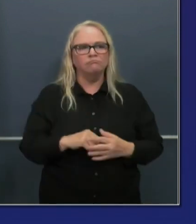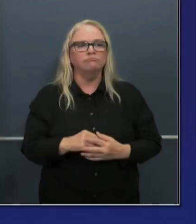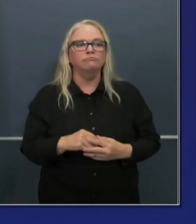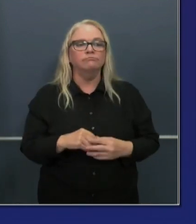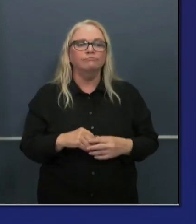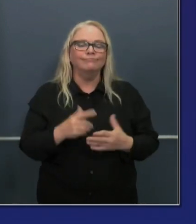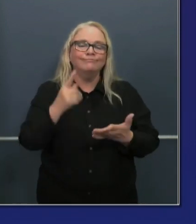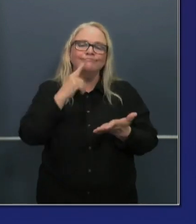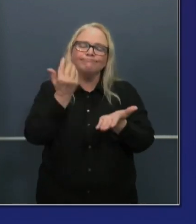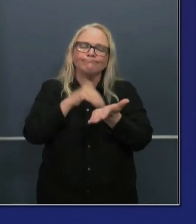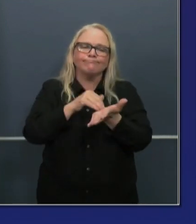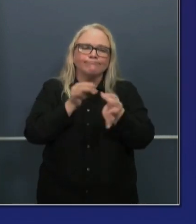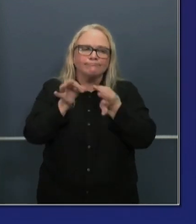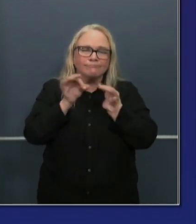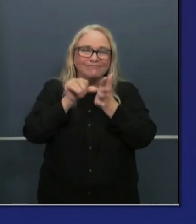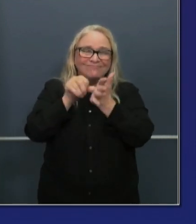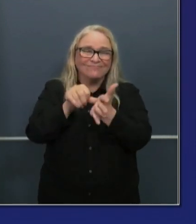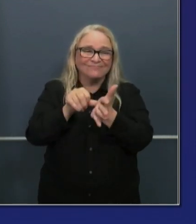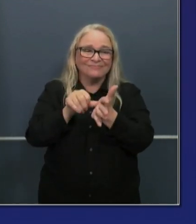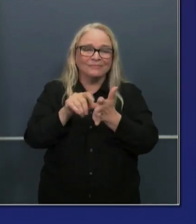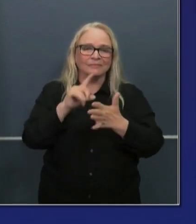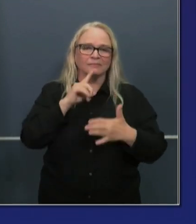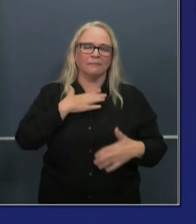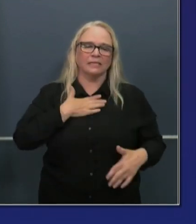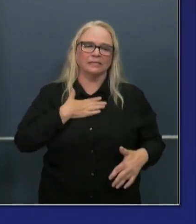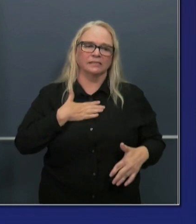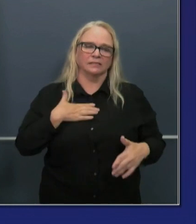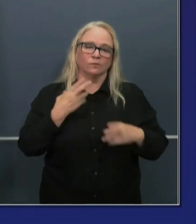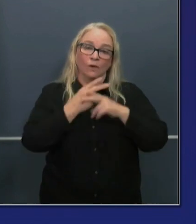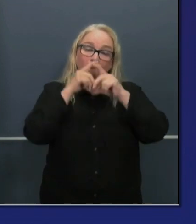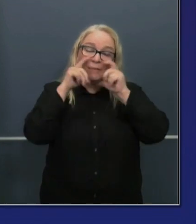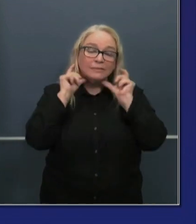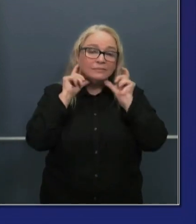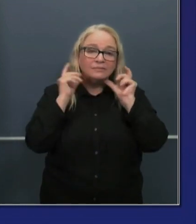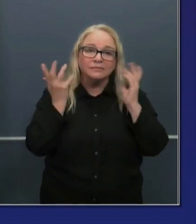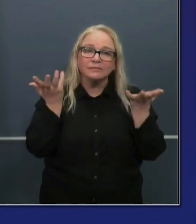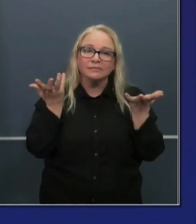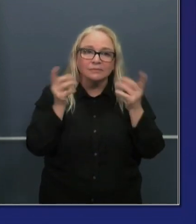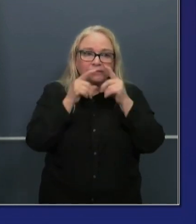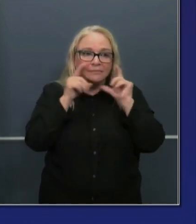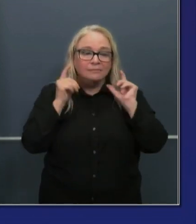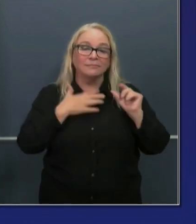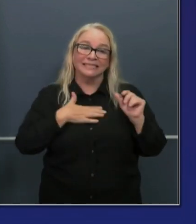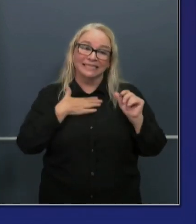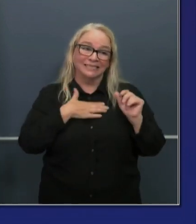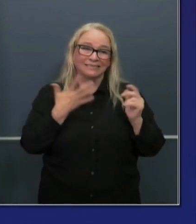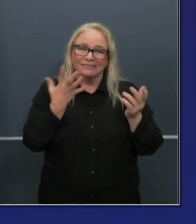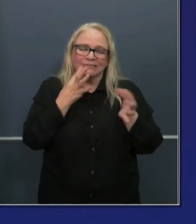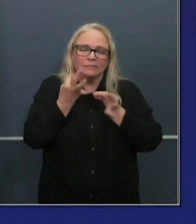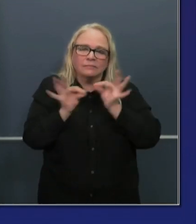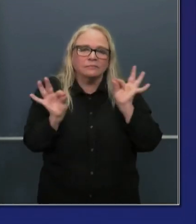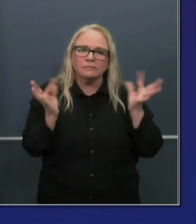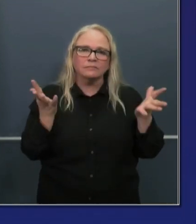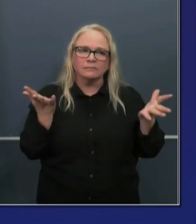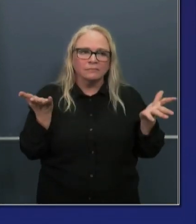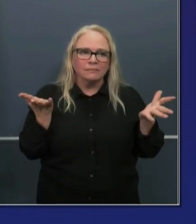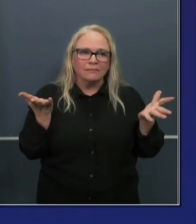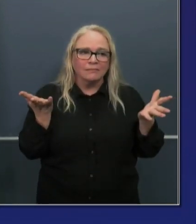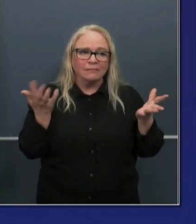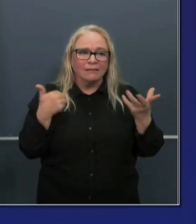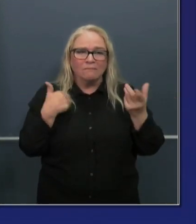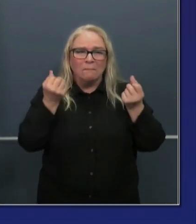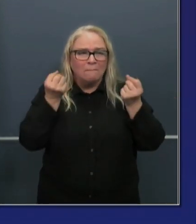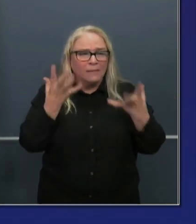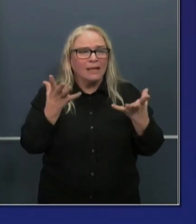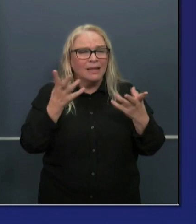it yet again. Please wear a face covering. Wear a mask. We have now an unprecedented number of masks that have come